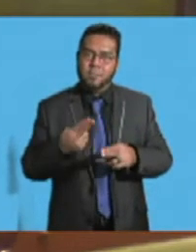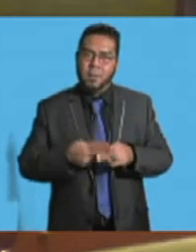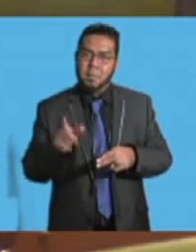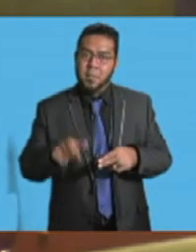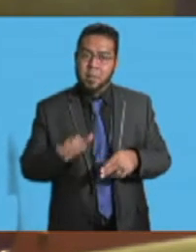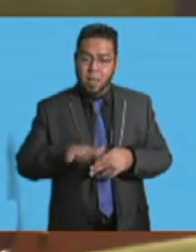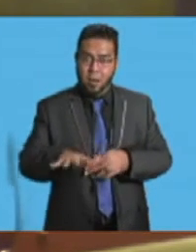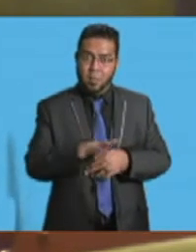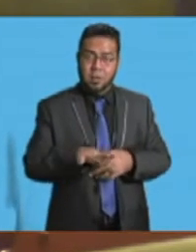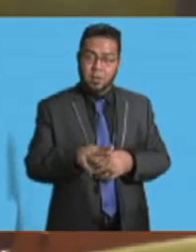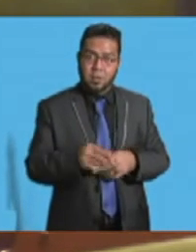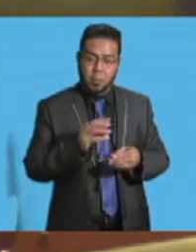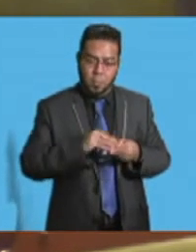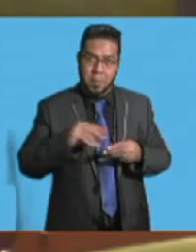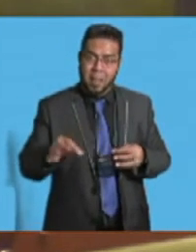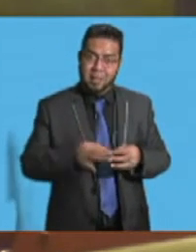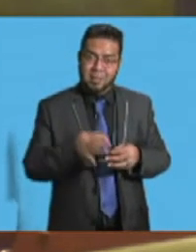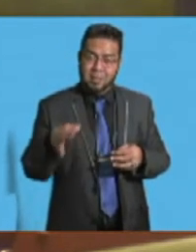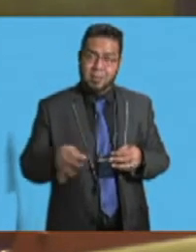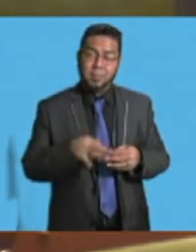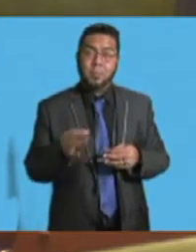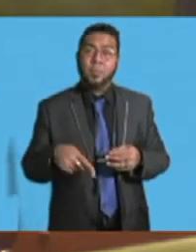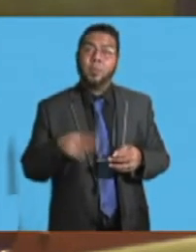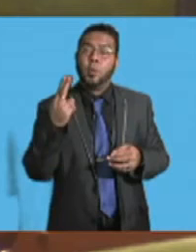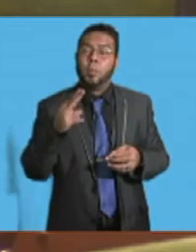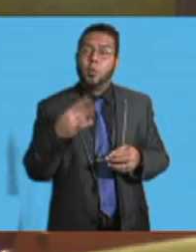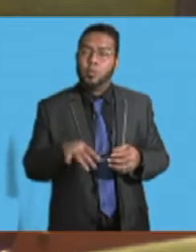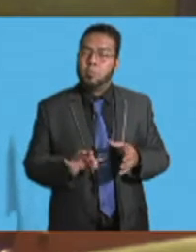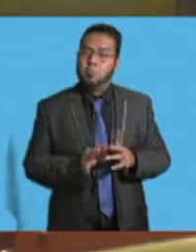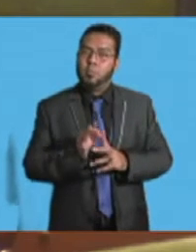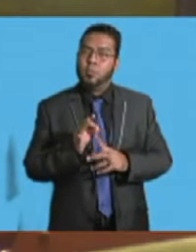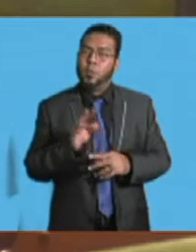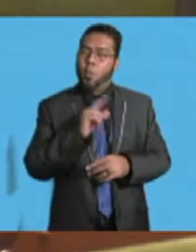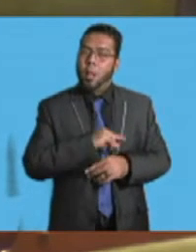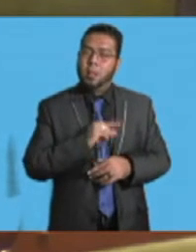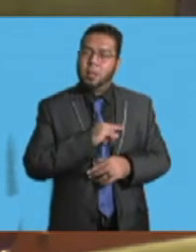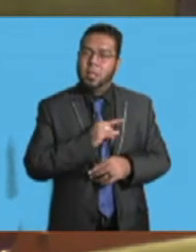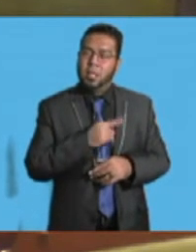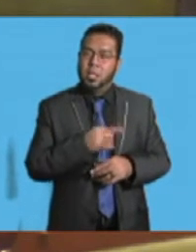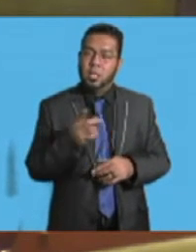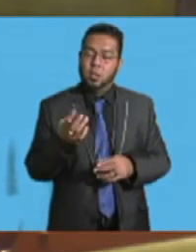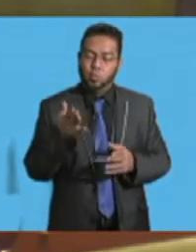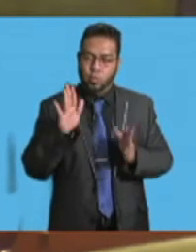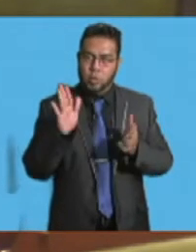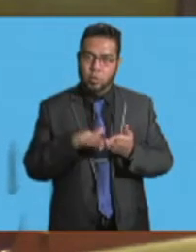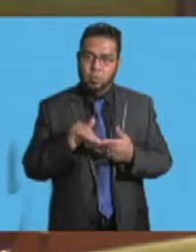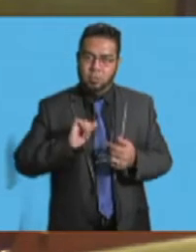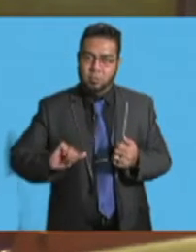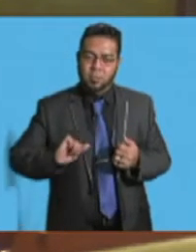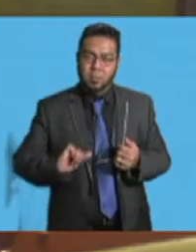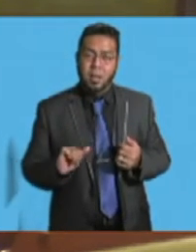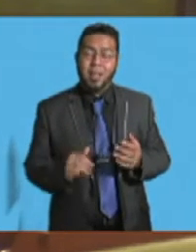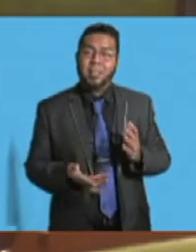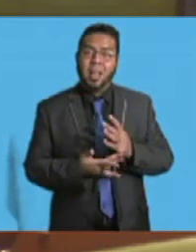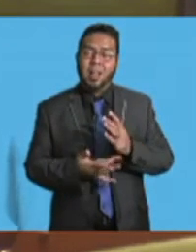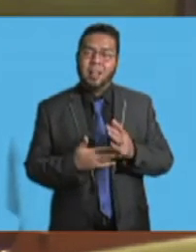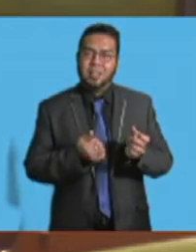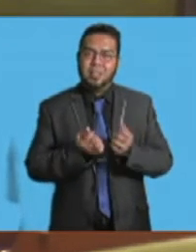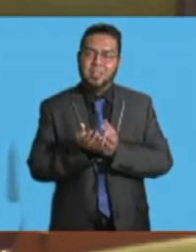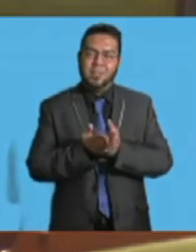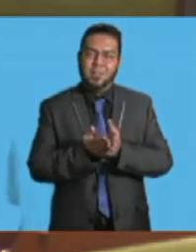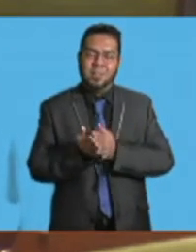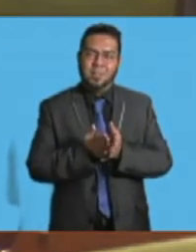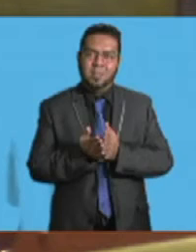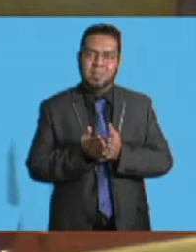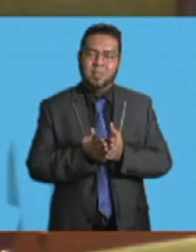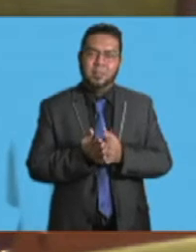mechanization, cultivation of novel varieties to improve quality, reduce rejection rates through farmer training, technical services and monitoring of